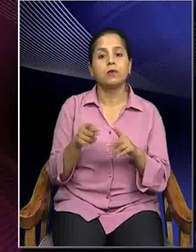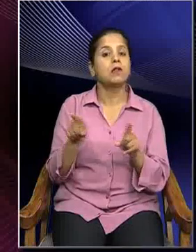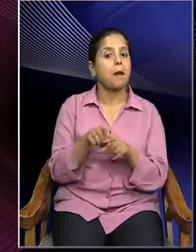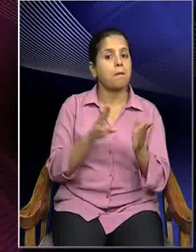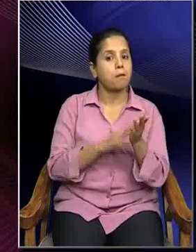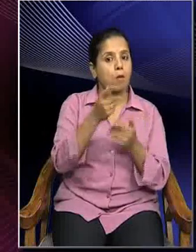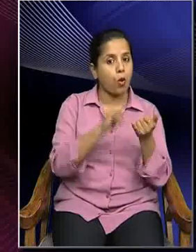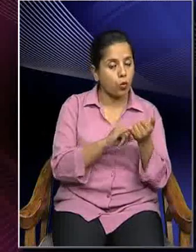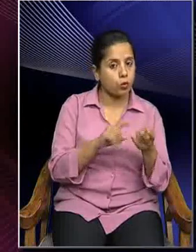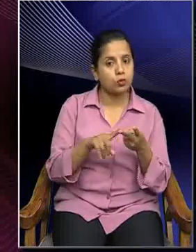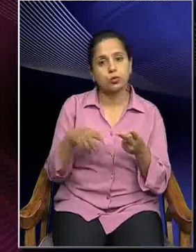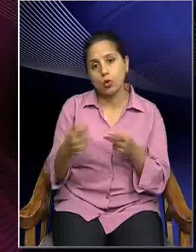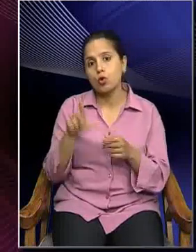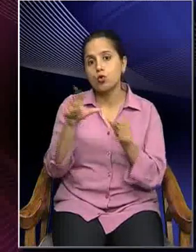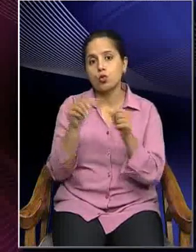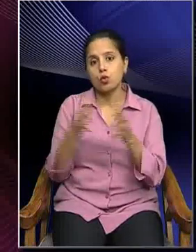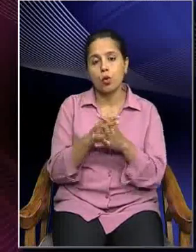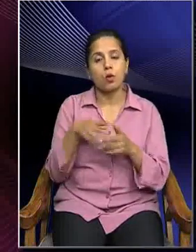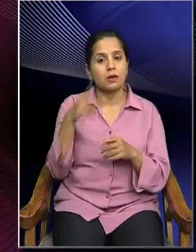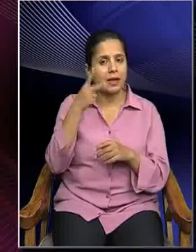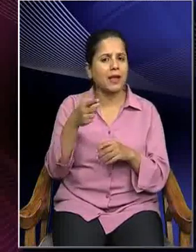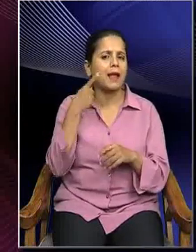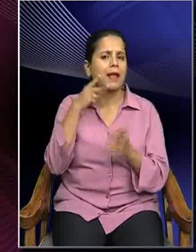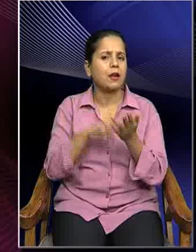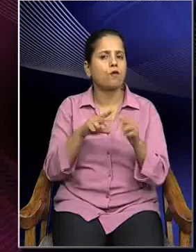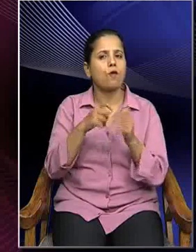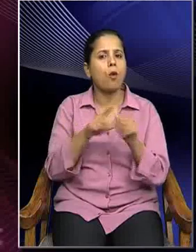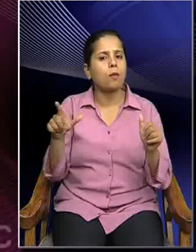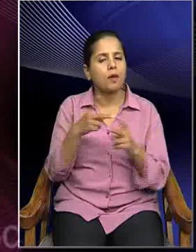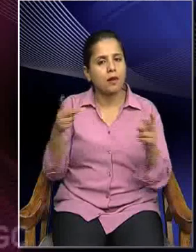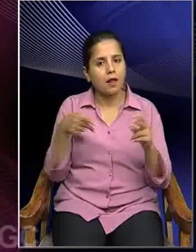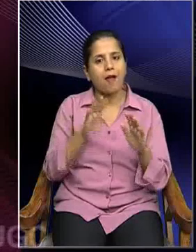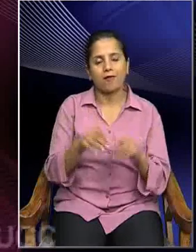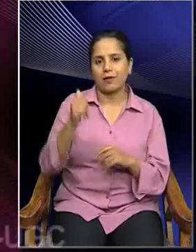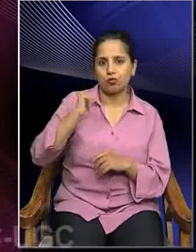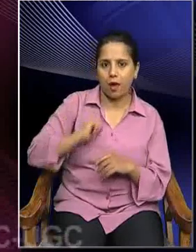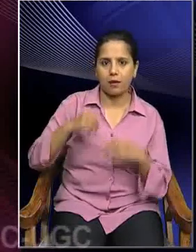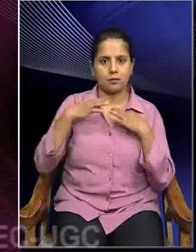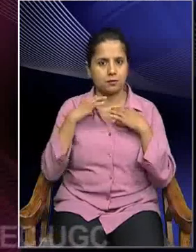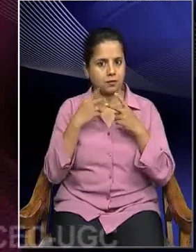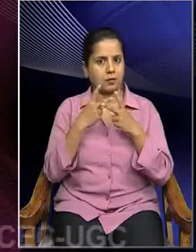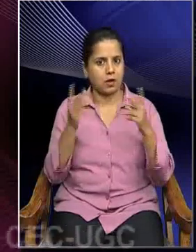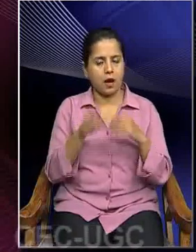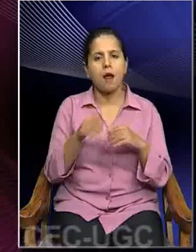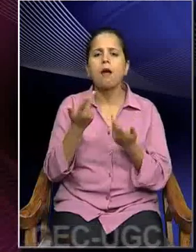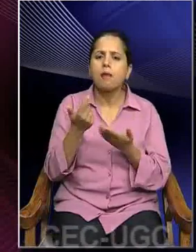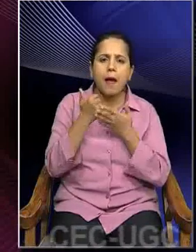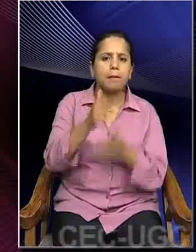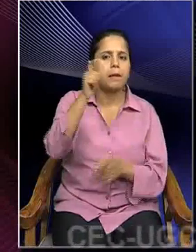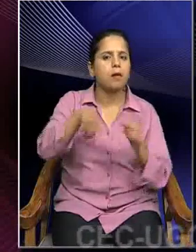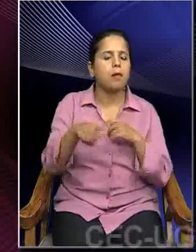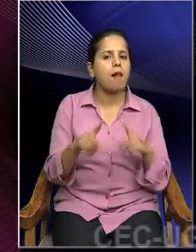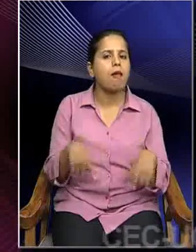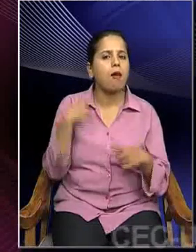and laws, these informal norms, that is folkways, help people negotiate their daily